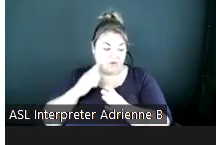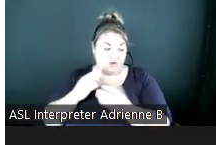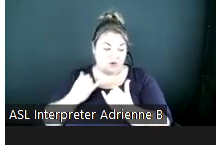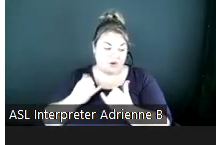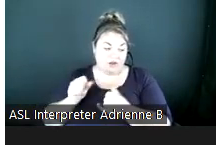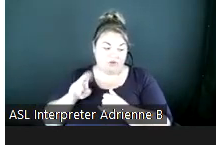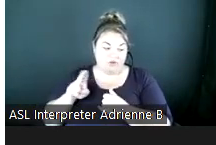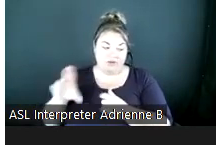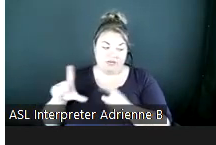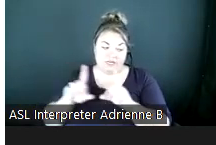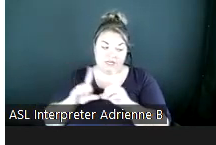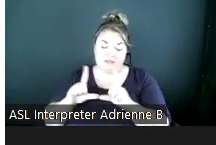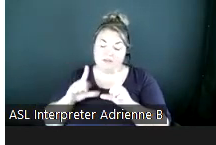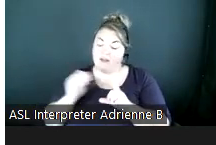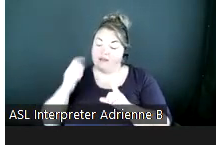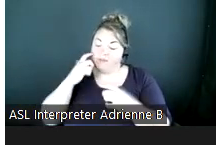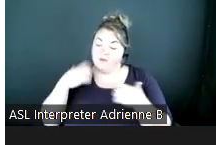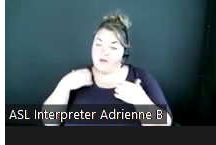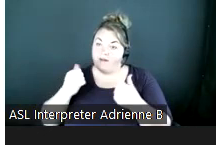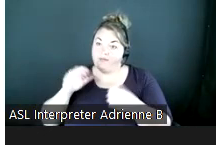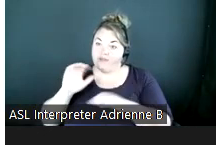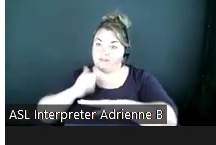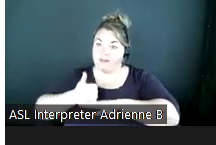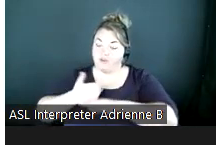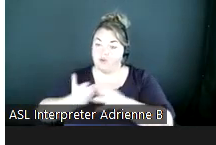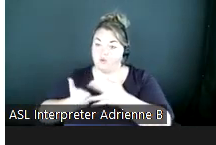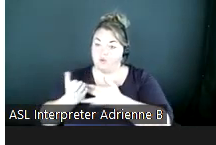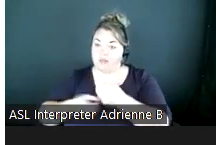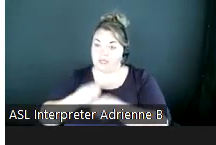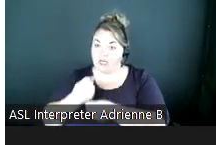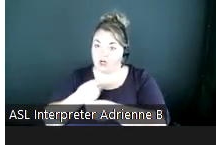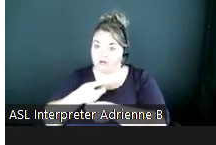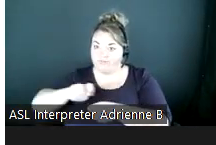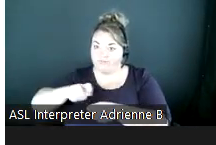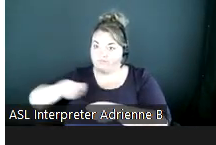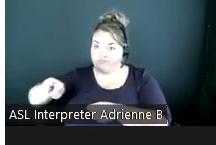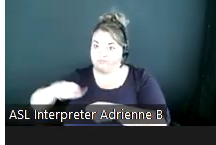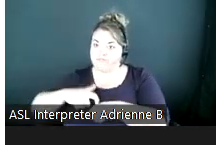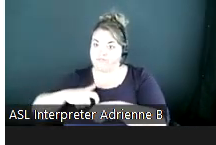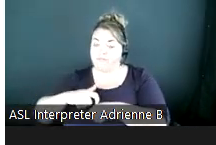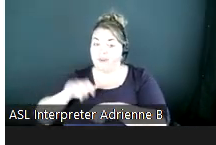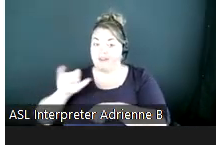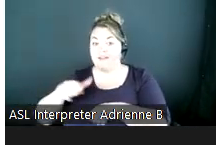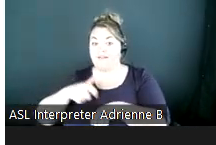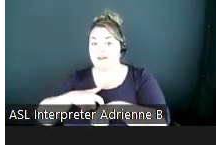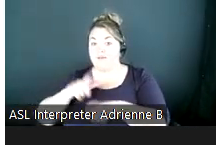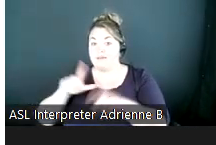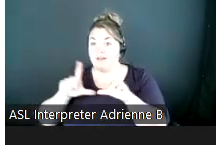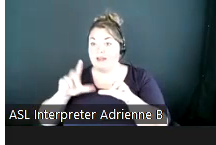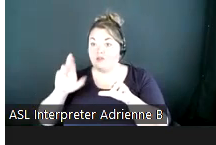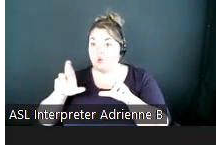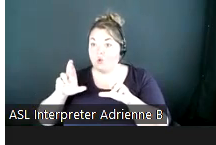the mental health designation through the transition year. And at the time that that license or designation is up